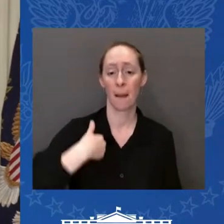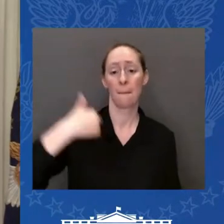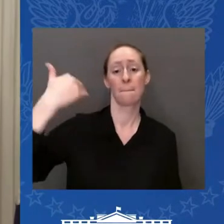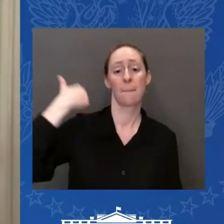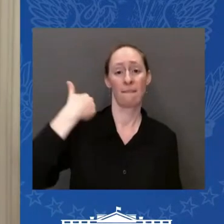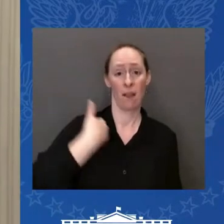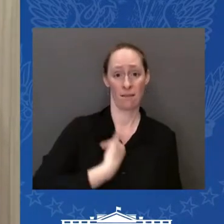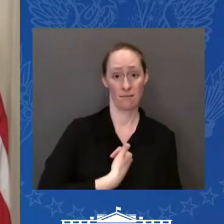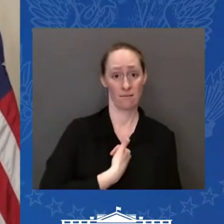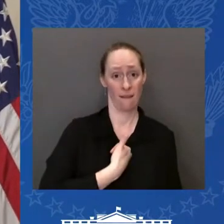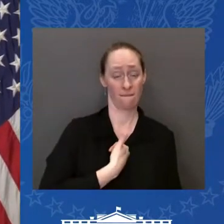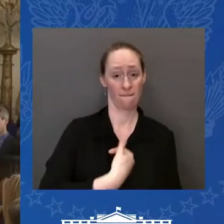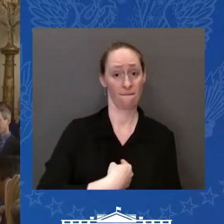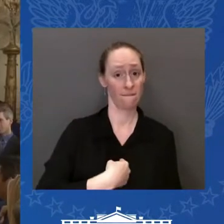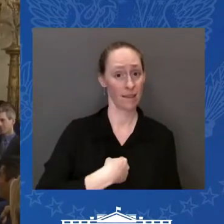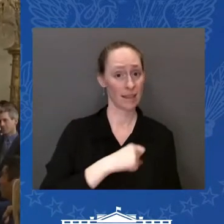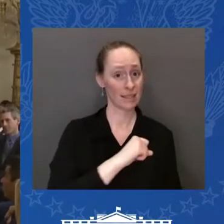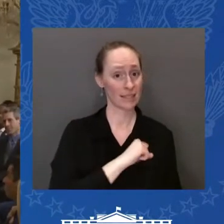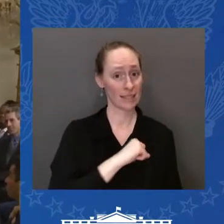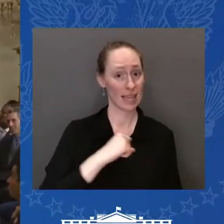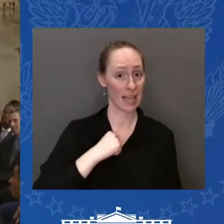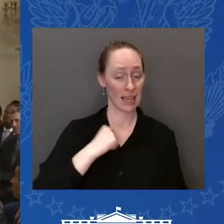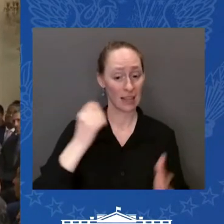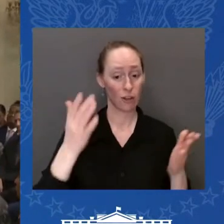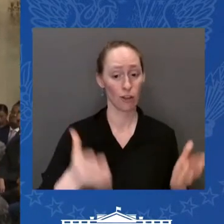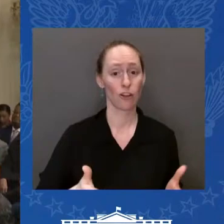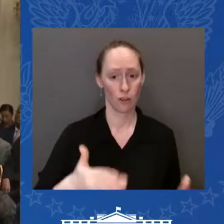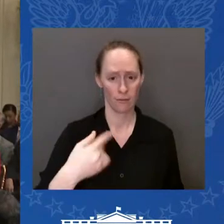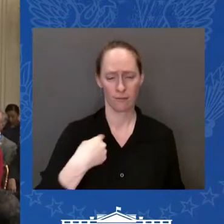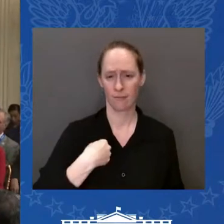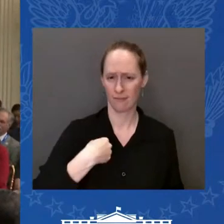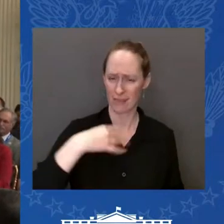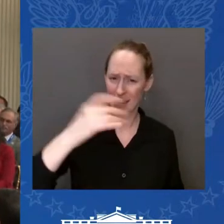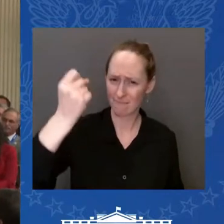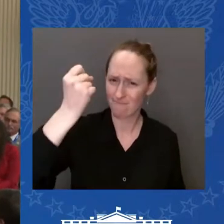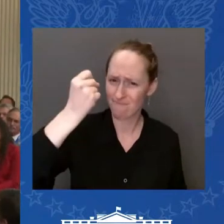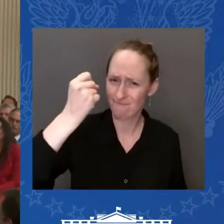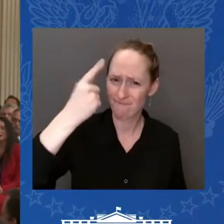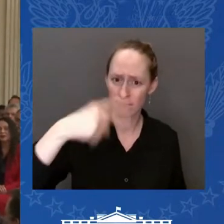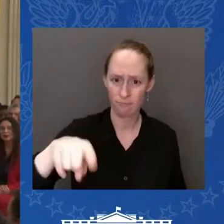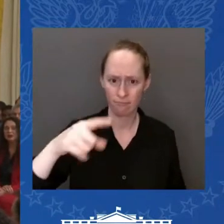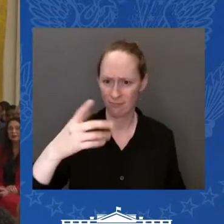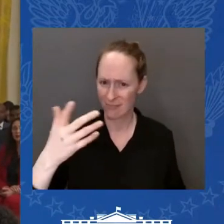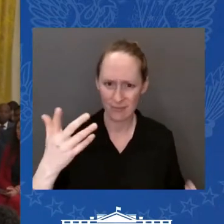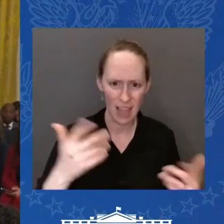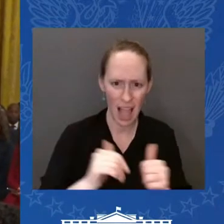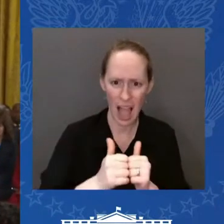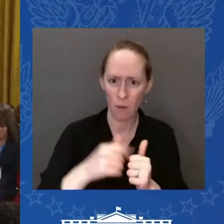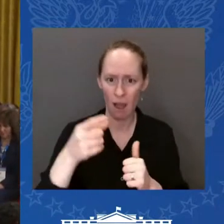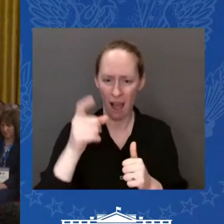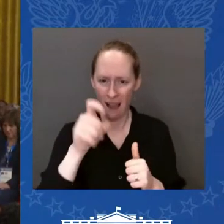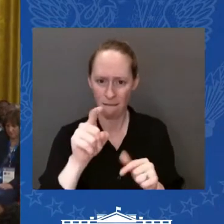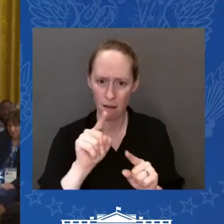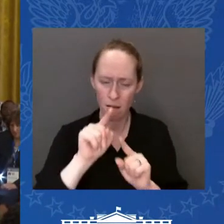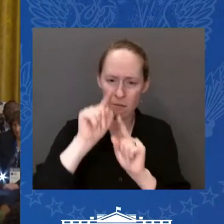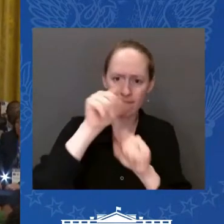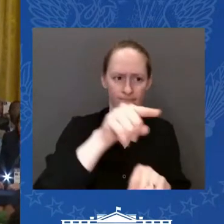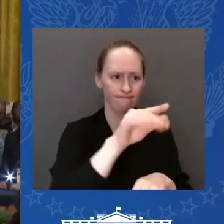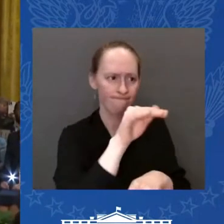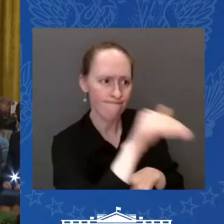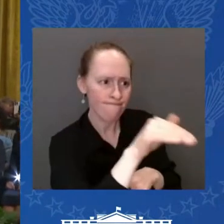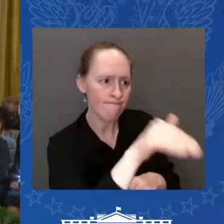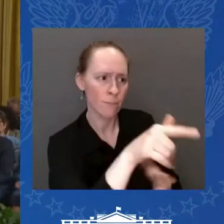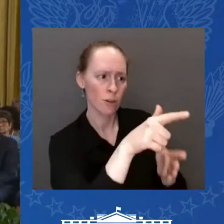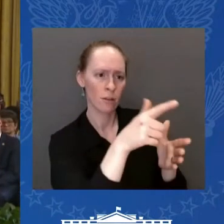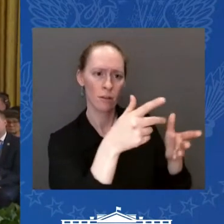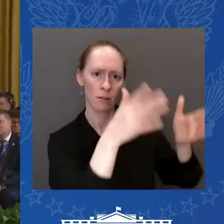have to go through the legislature? No, I'm serious. I'm deadly earnest about that. Because you go through the legislature,